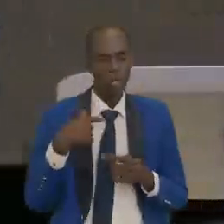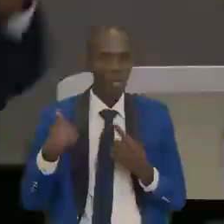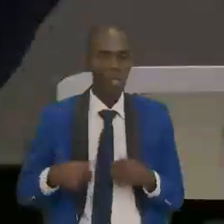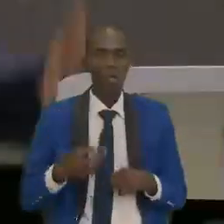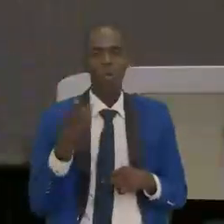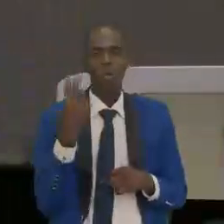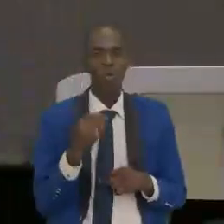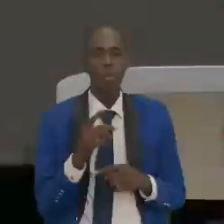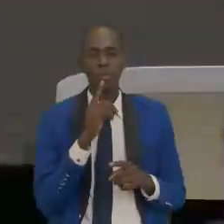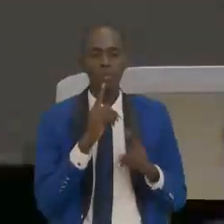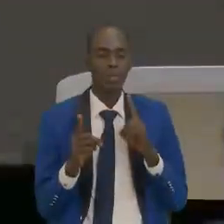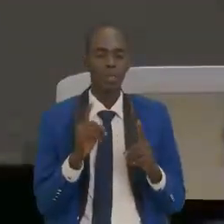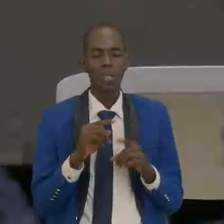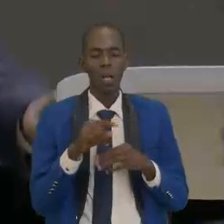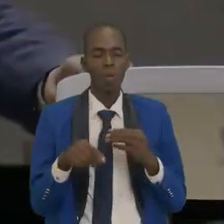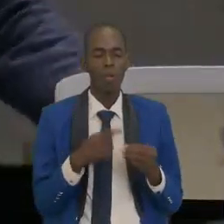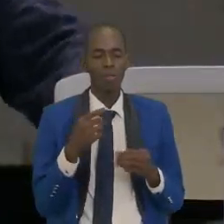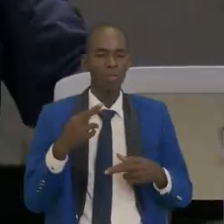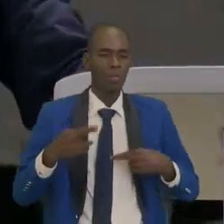a brighter story